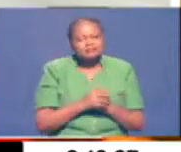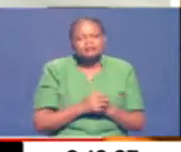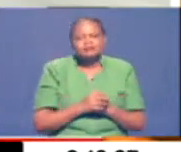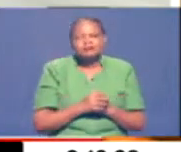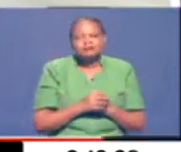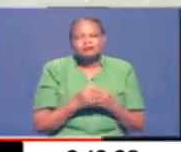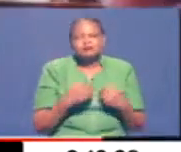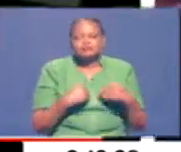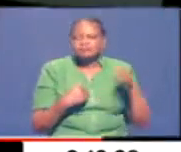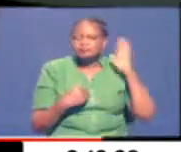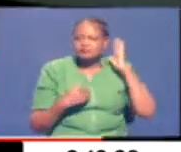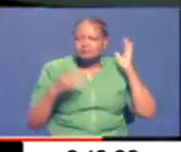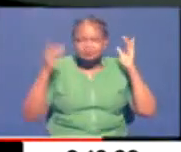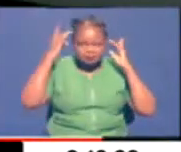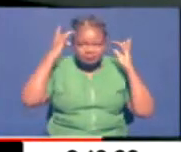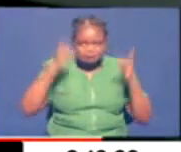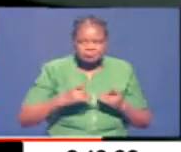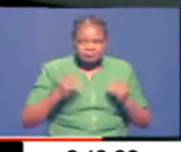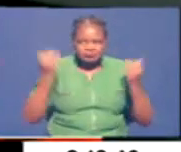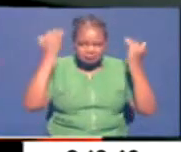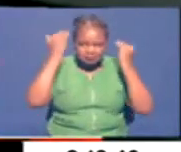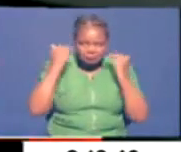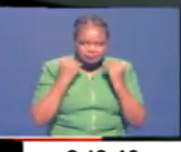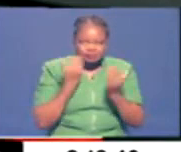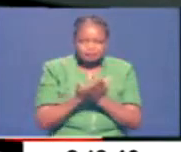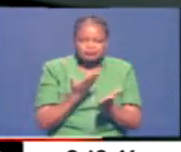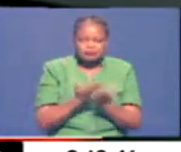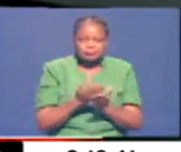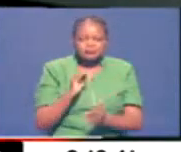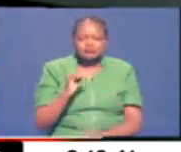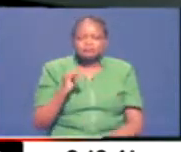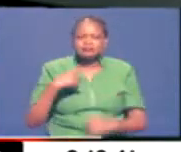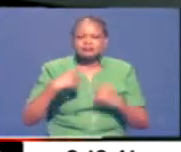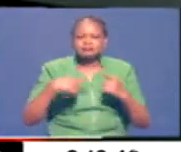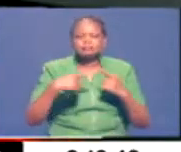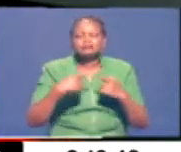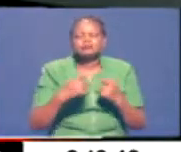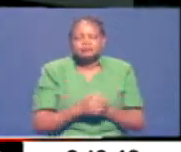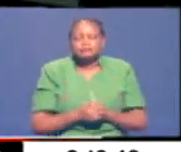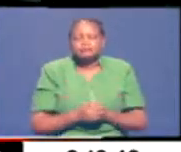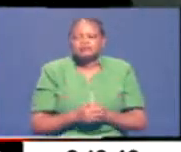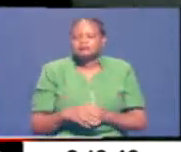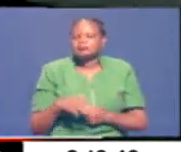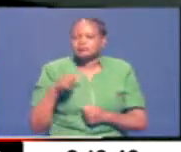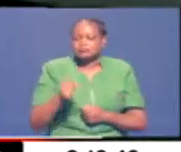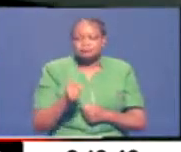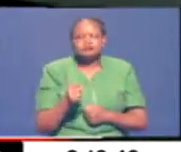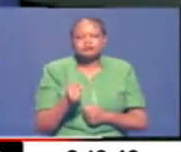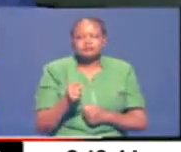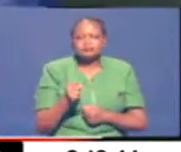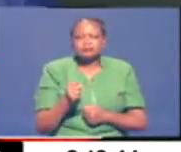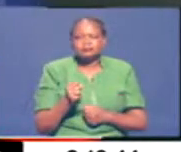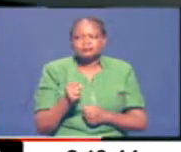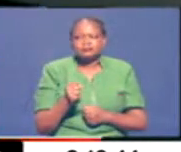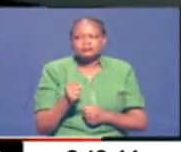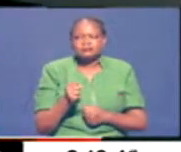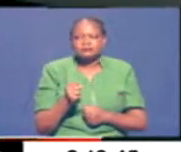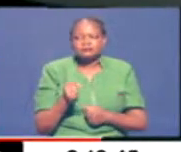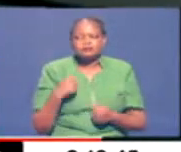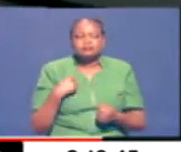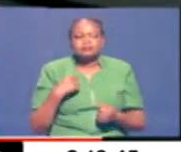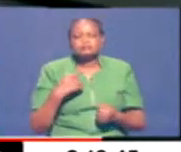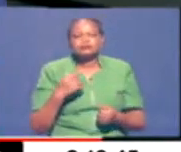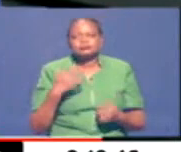the decision at the Court of Appeal that the BBI process has been halted right on its tracks. And I am joined by